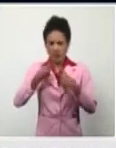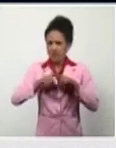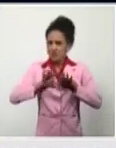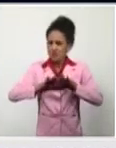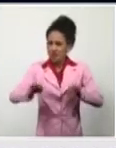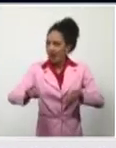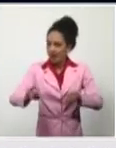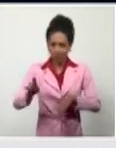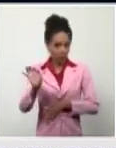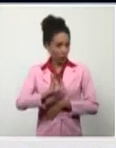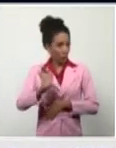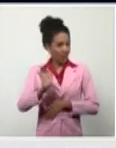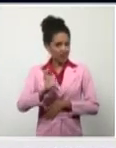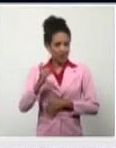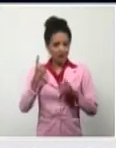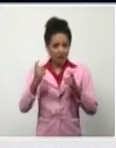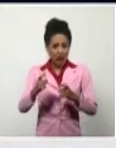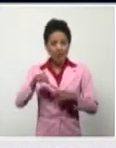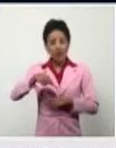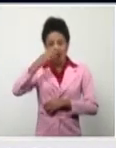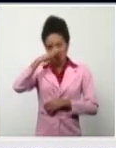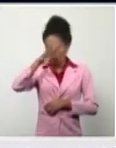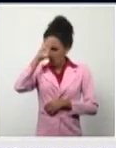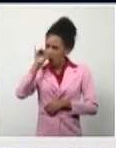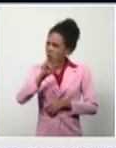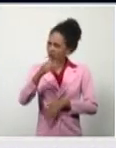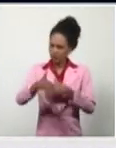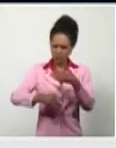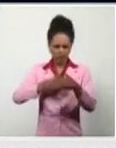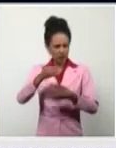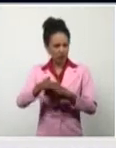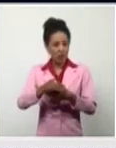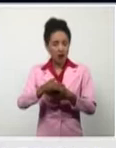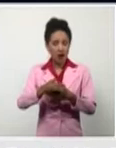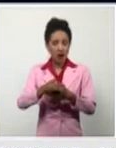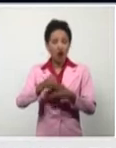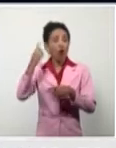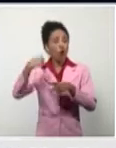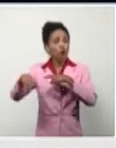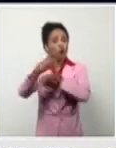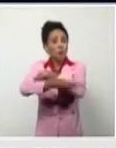much less in the world, and the easing of measures